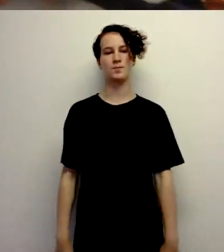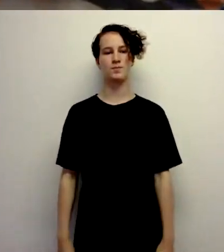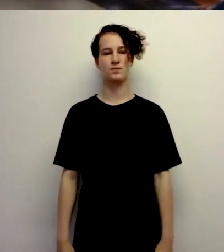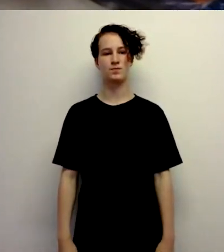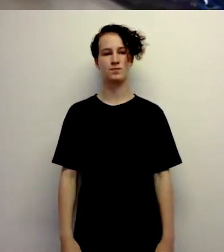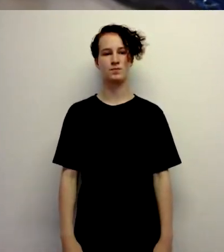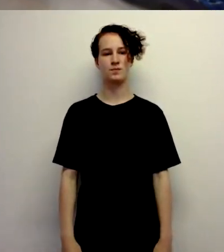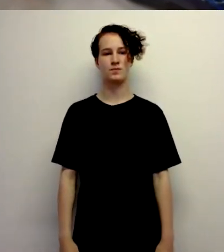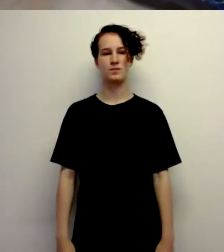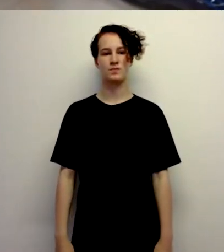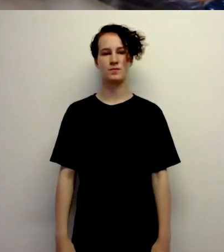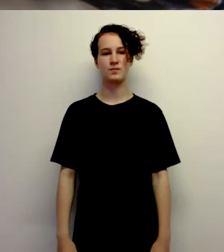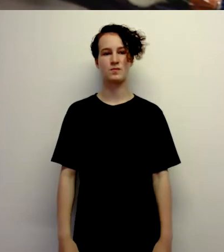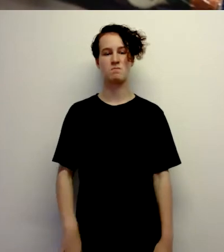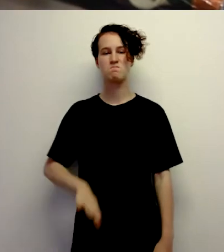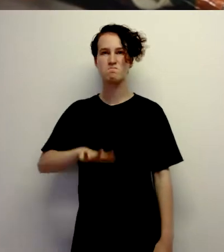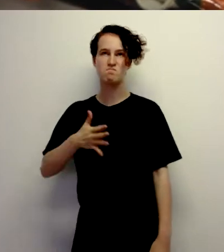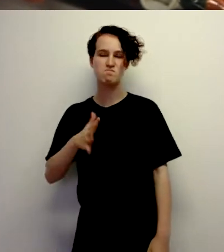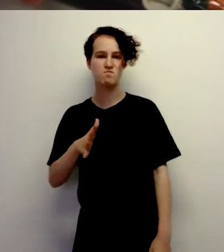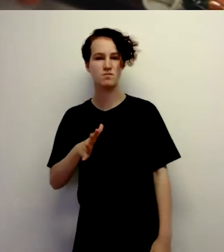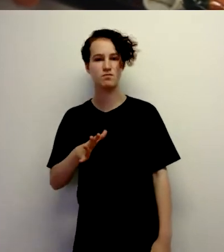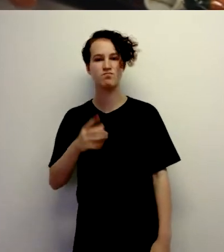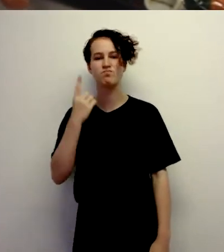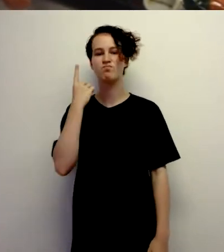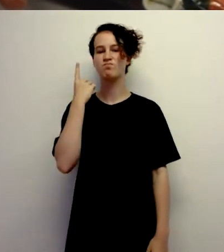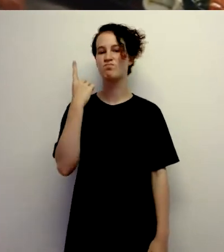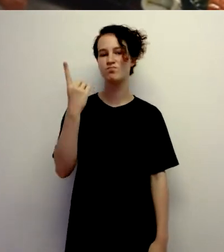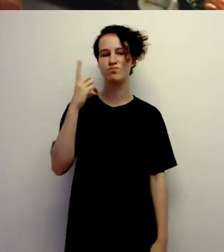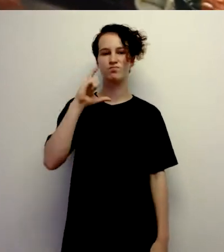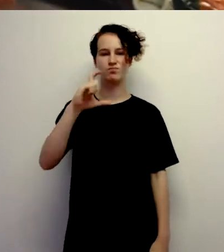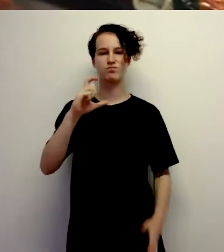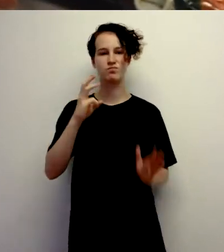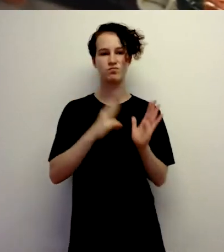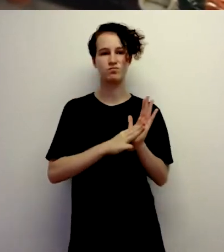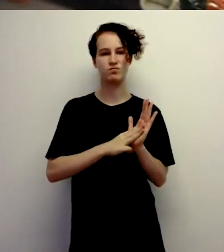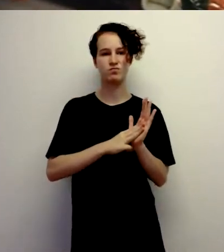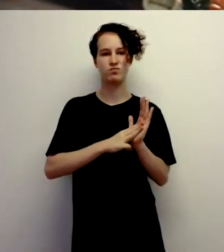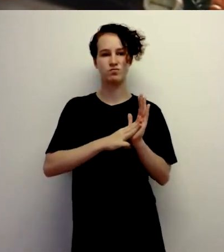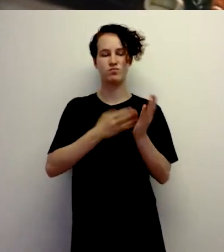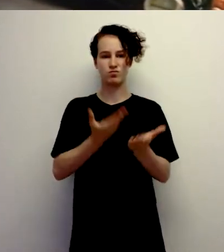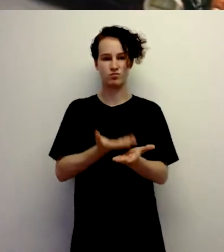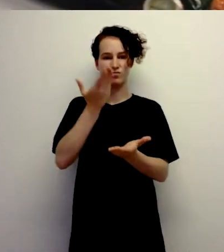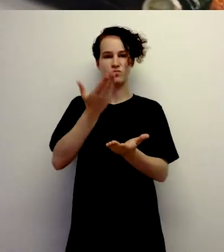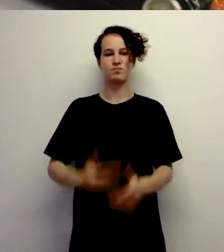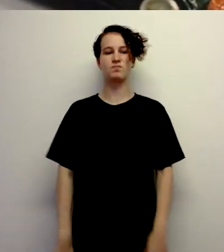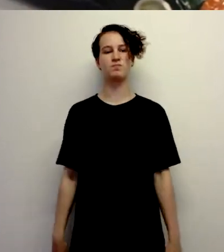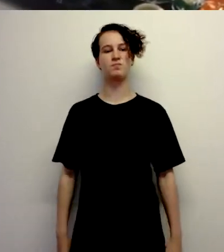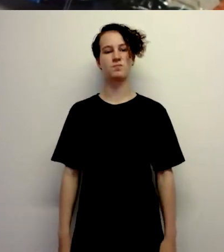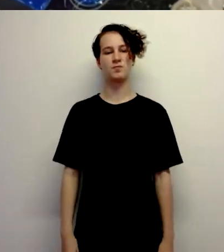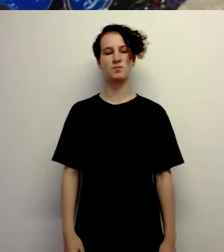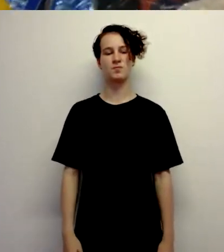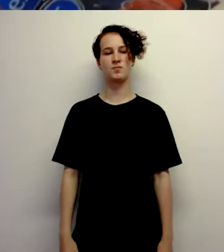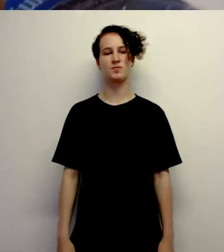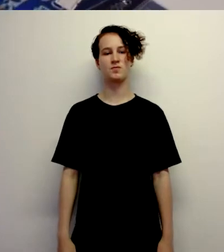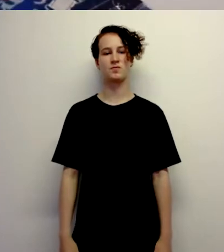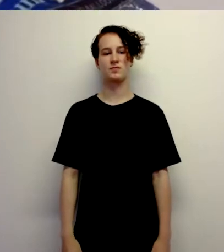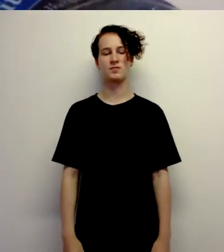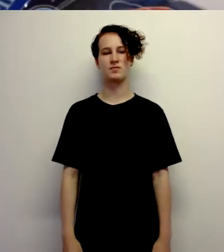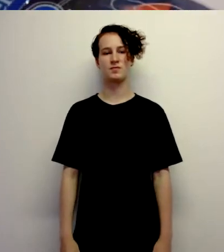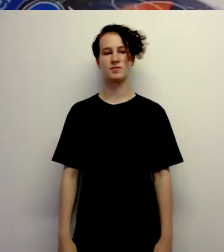here and about, it's probably about a centimeter from the